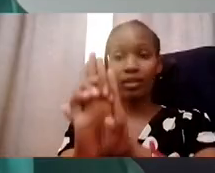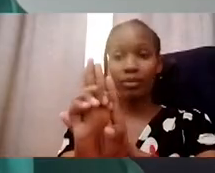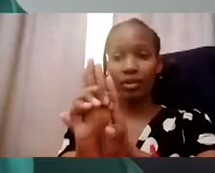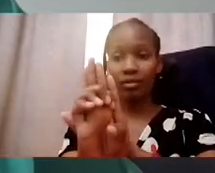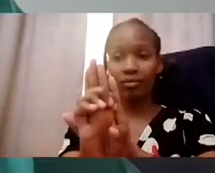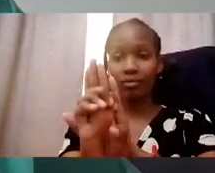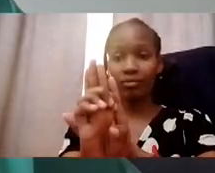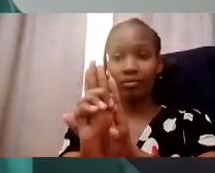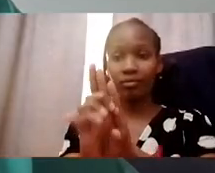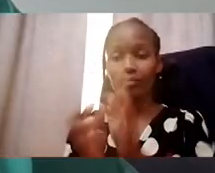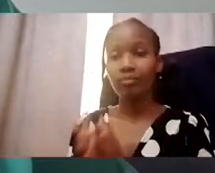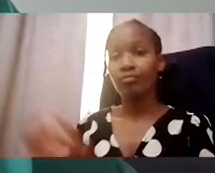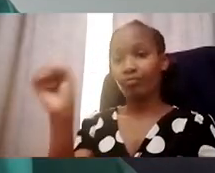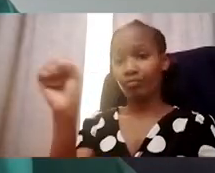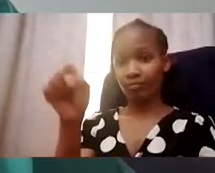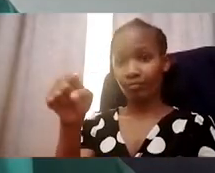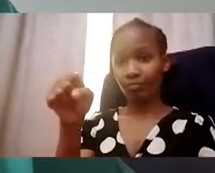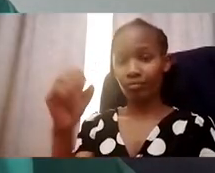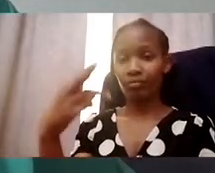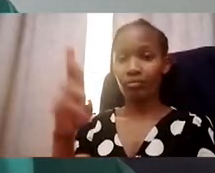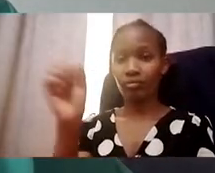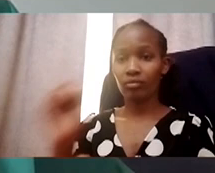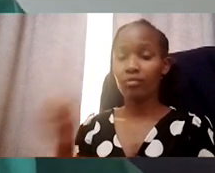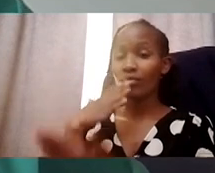Yeah, Chris, thank you very much, Chris. Yes,